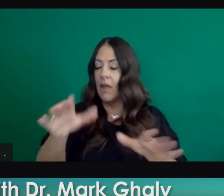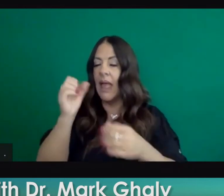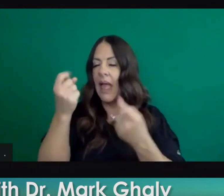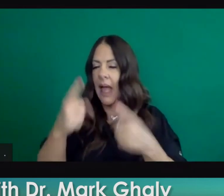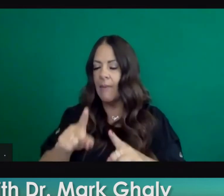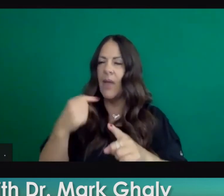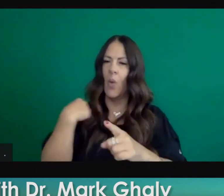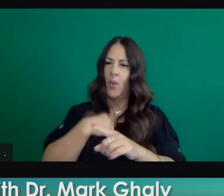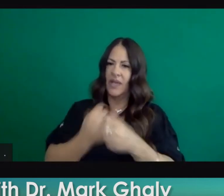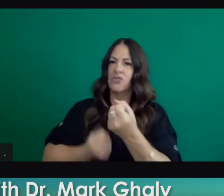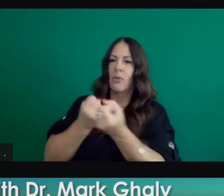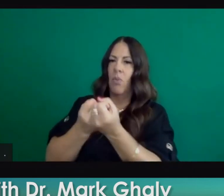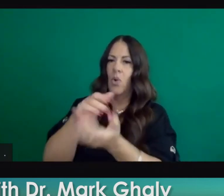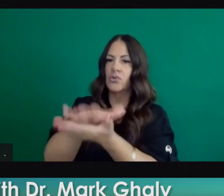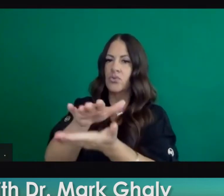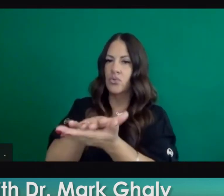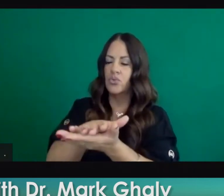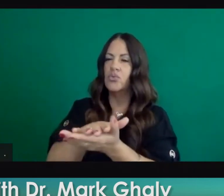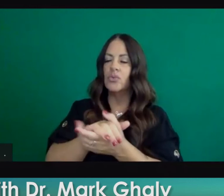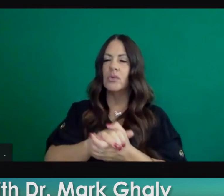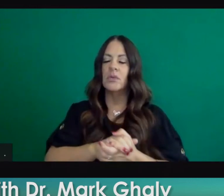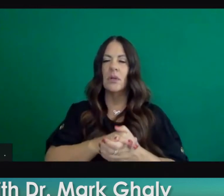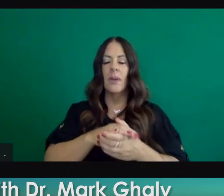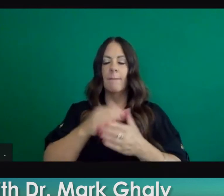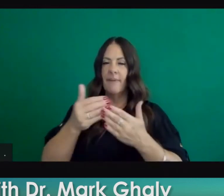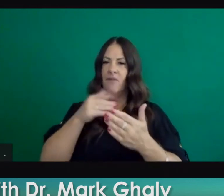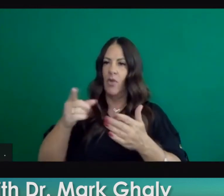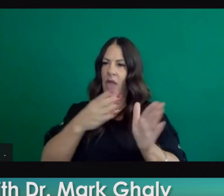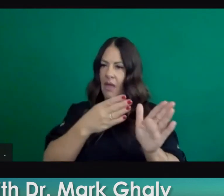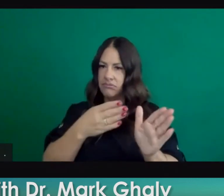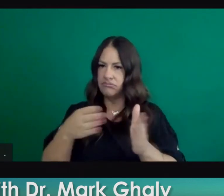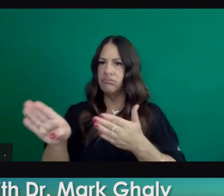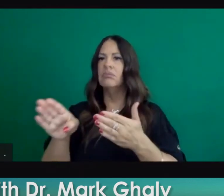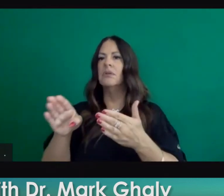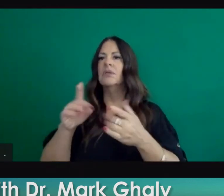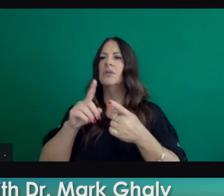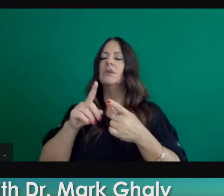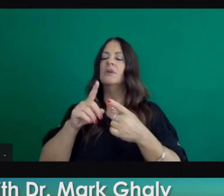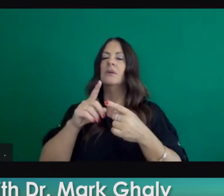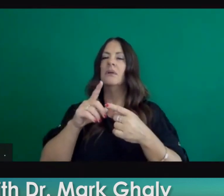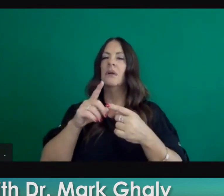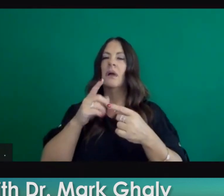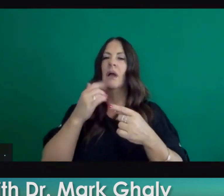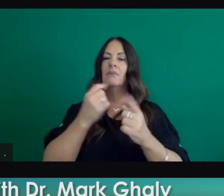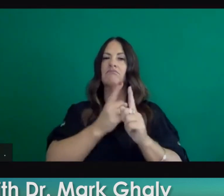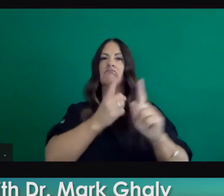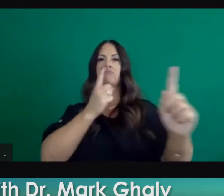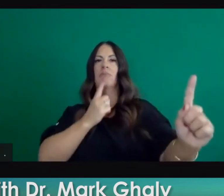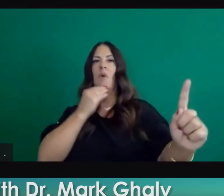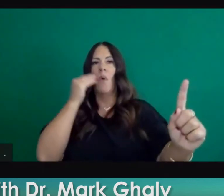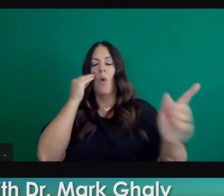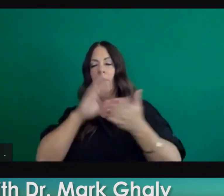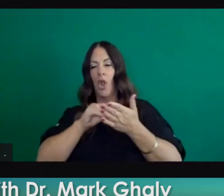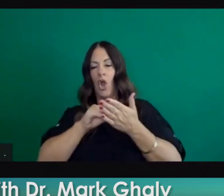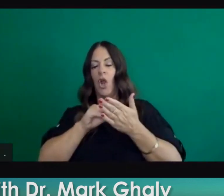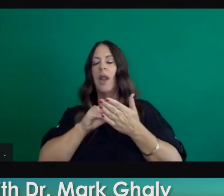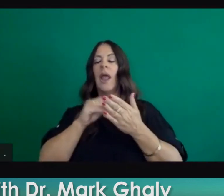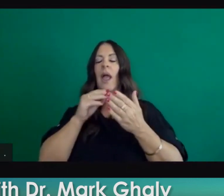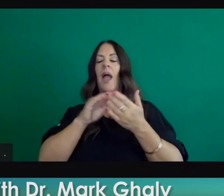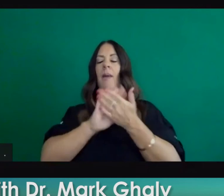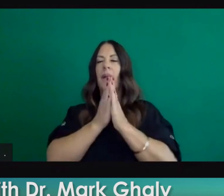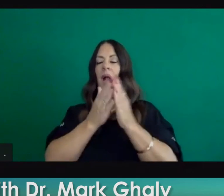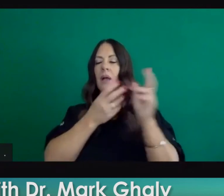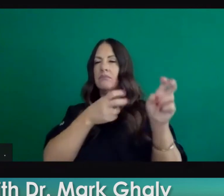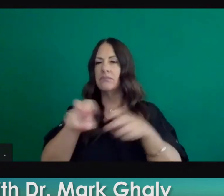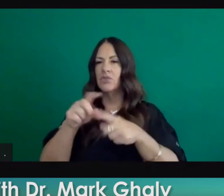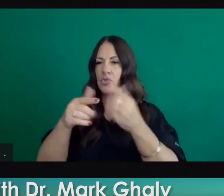support schools that do make the move to go to in-person education, that we can support to avoid any